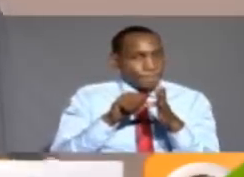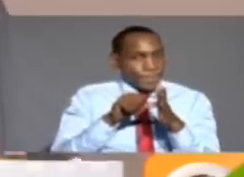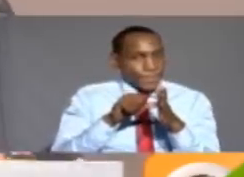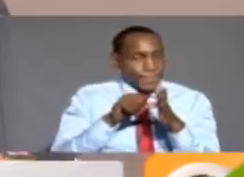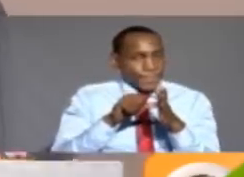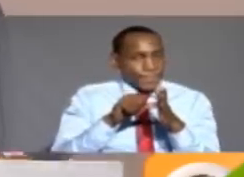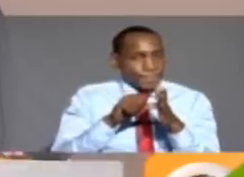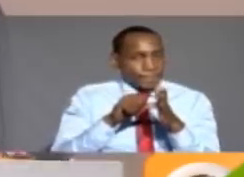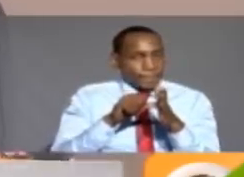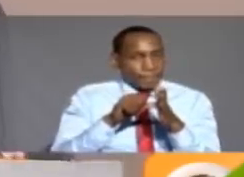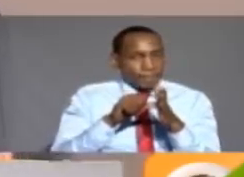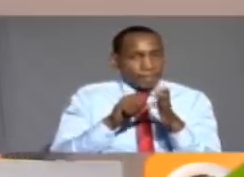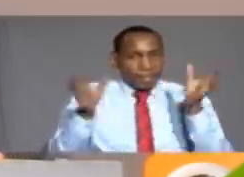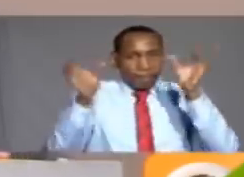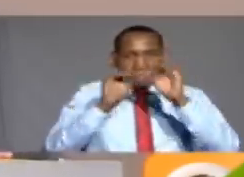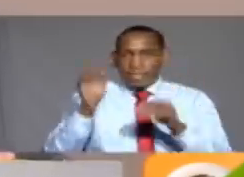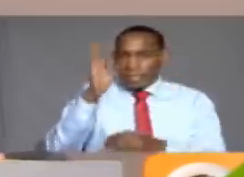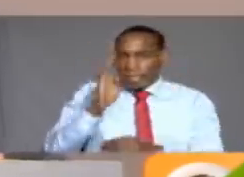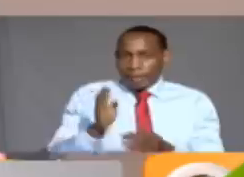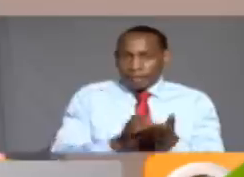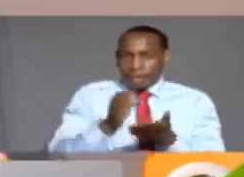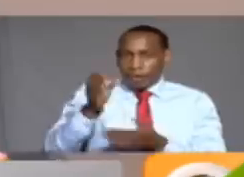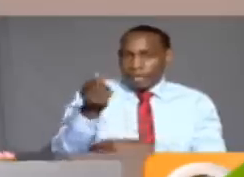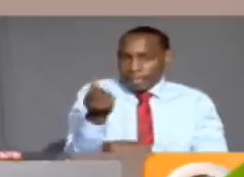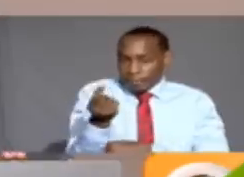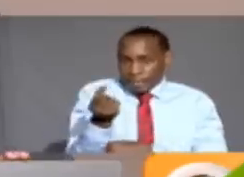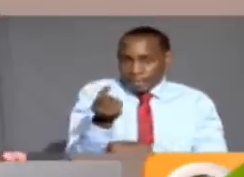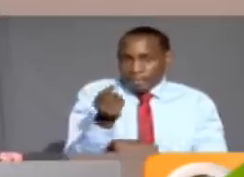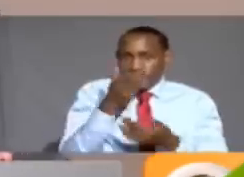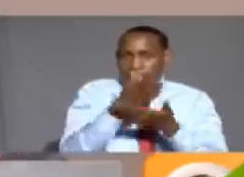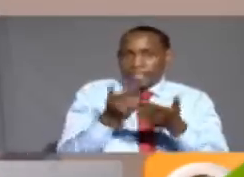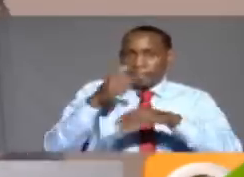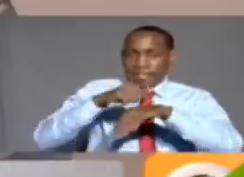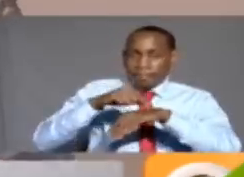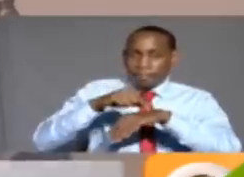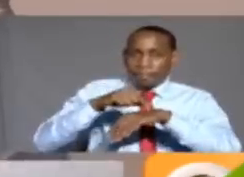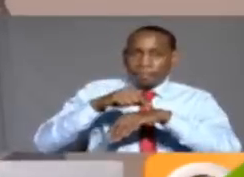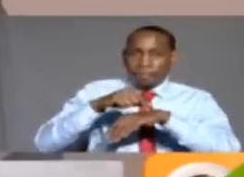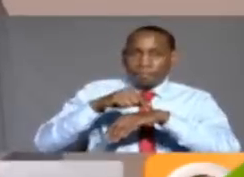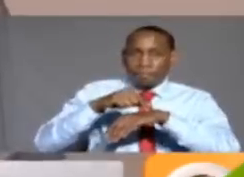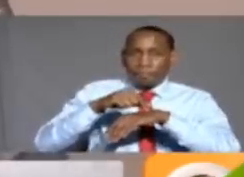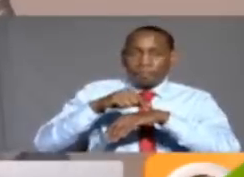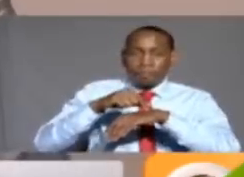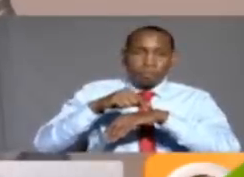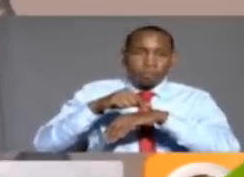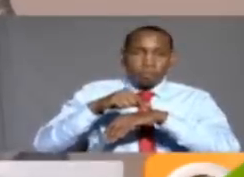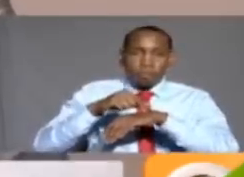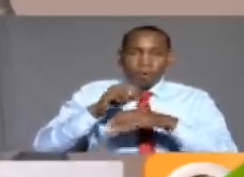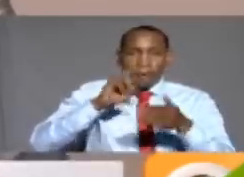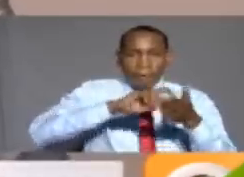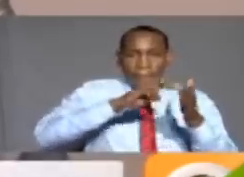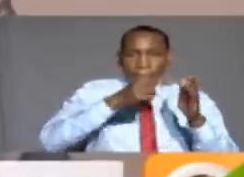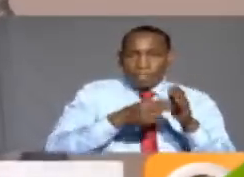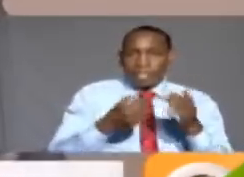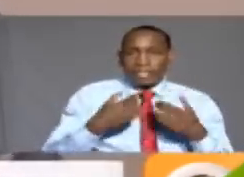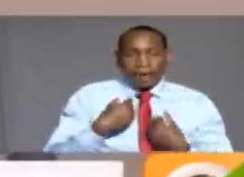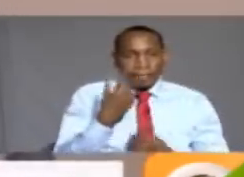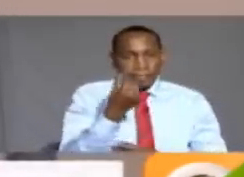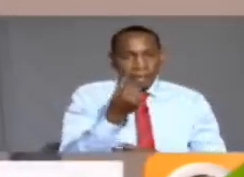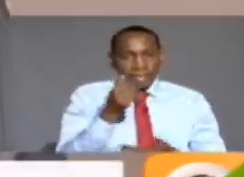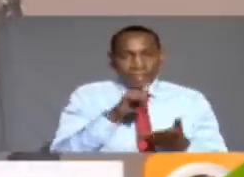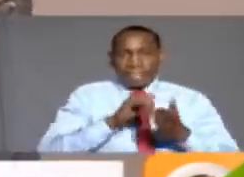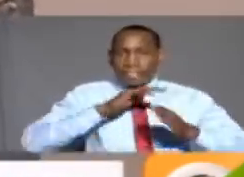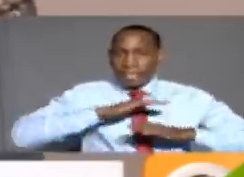the budget, of course, we never give money. You know, when we allocate, sometimes the government, because has projects, has money that is